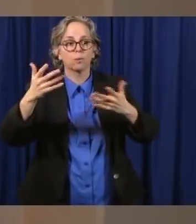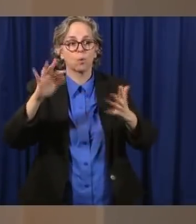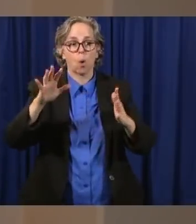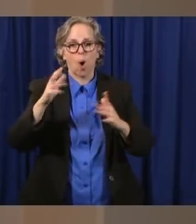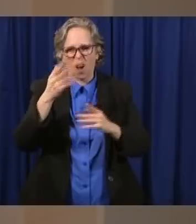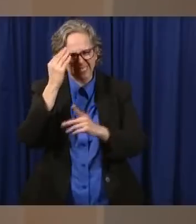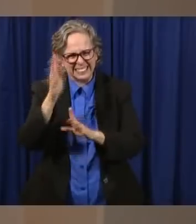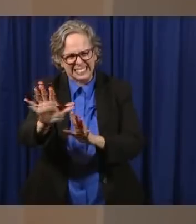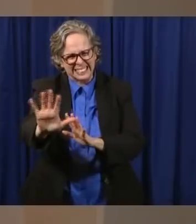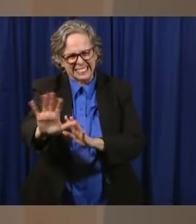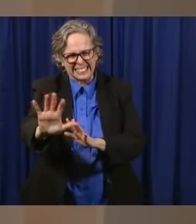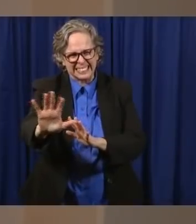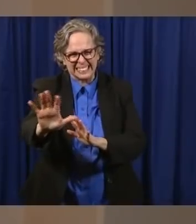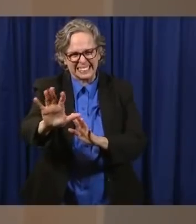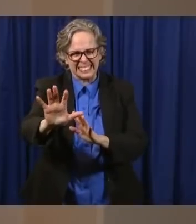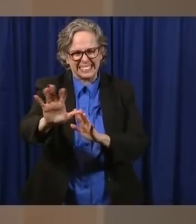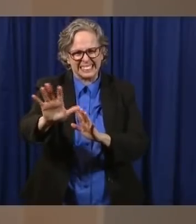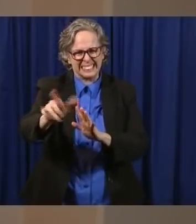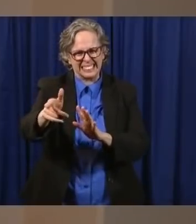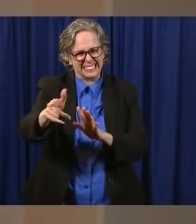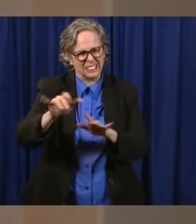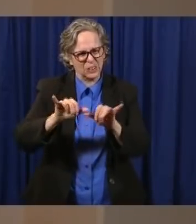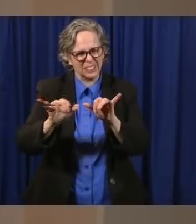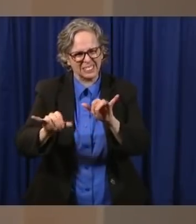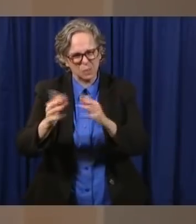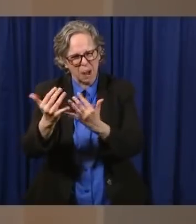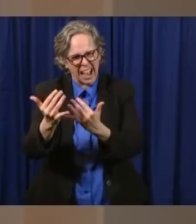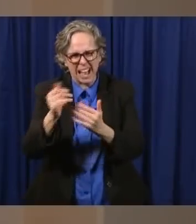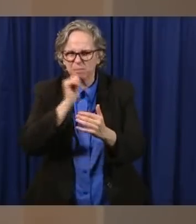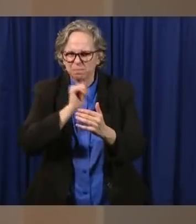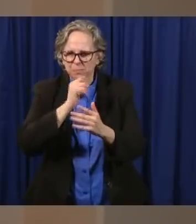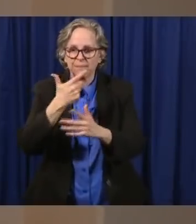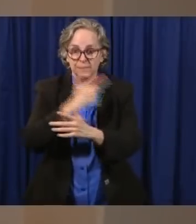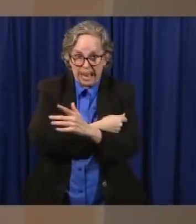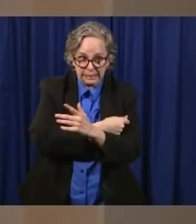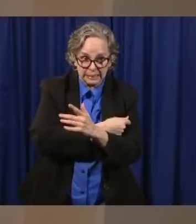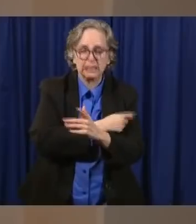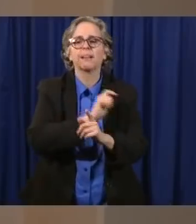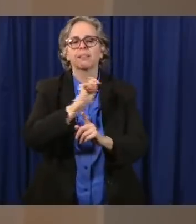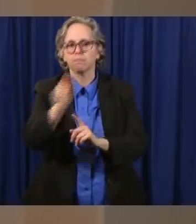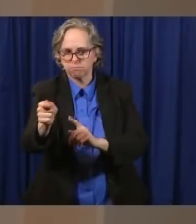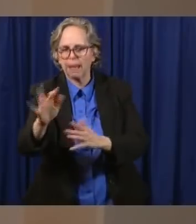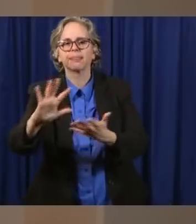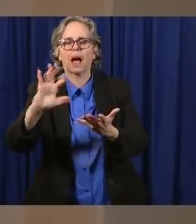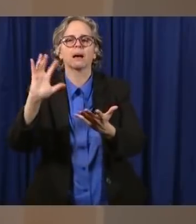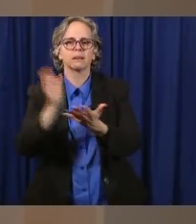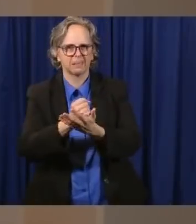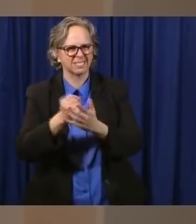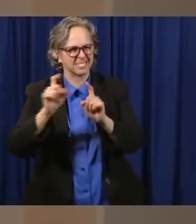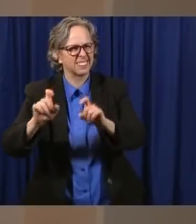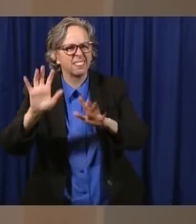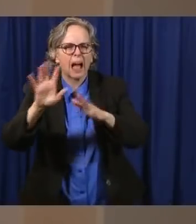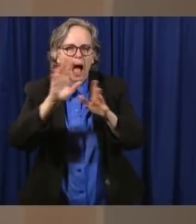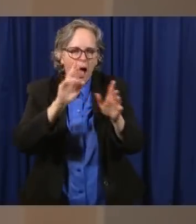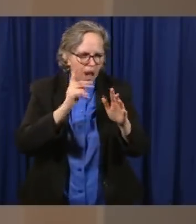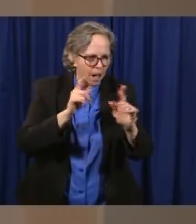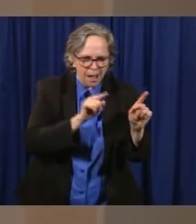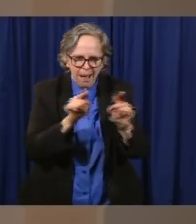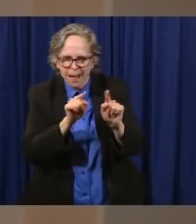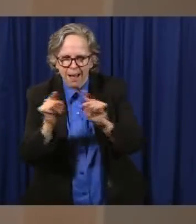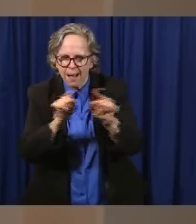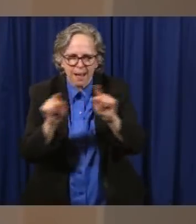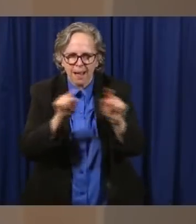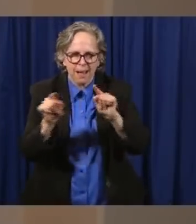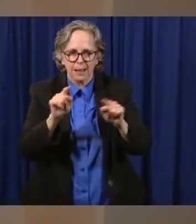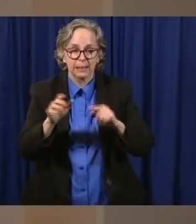has developed, you would be one of the people who would be first in line to receive it. So there's a lot of benefits towards aligning your